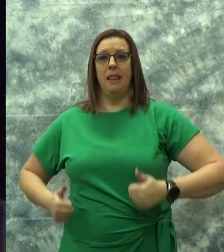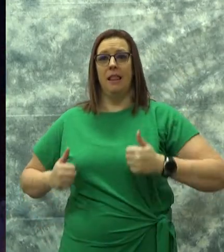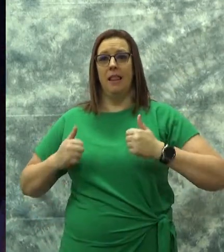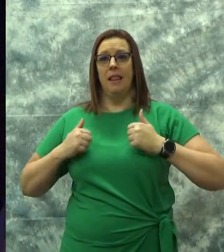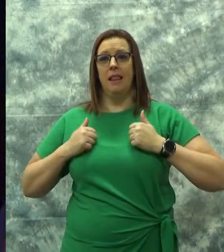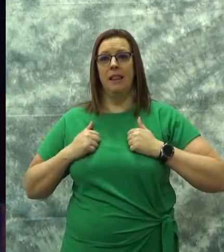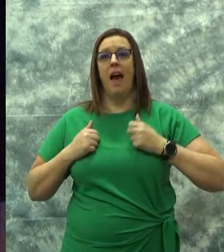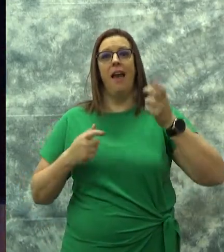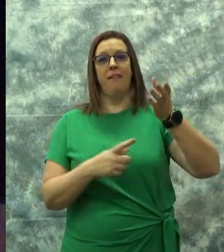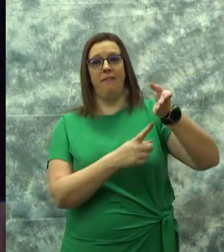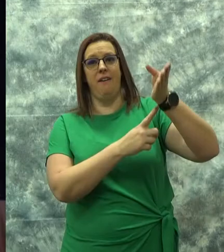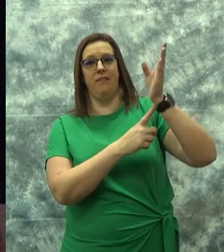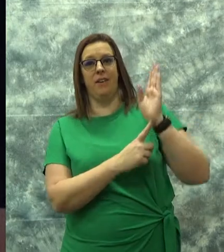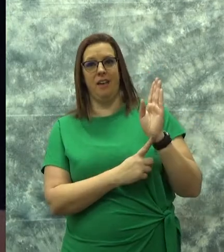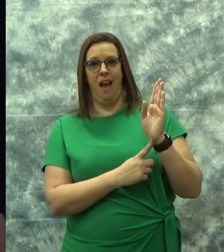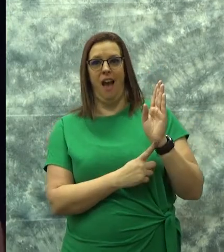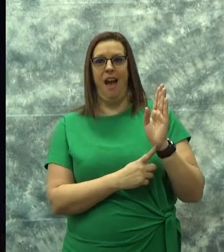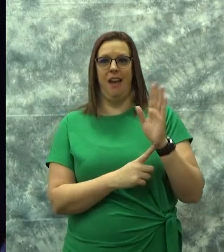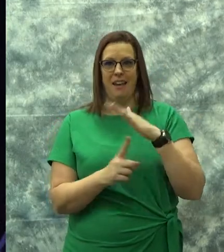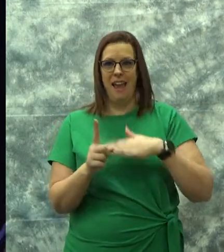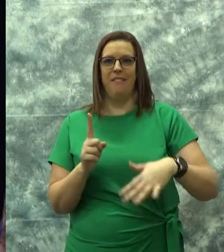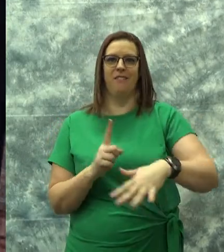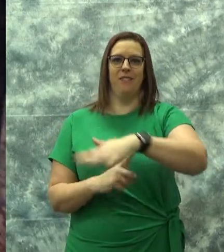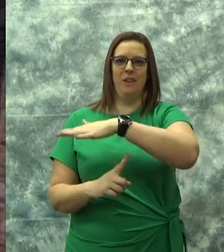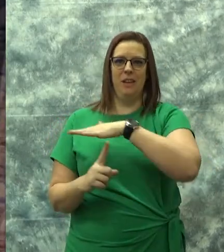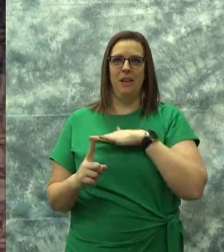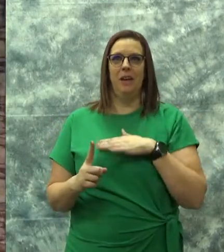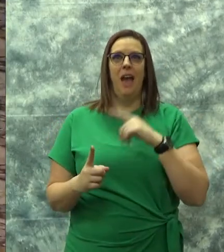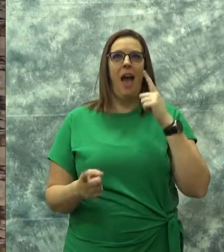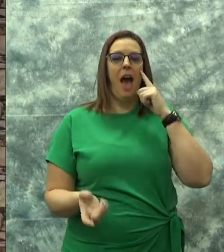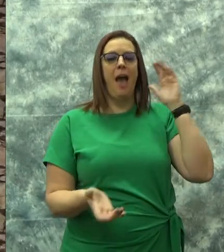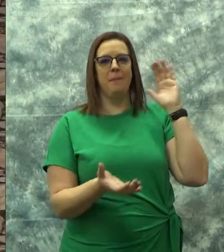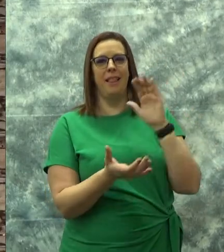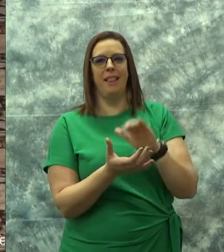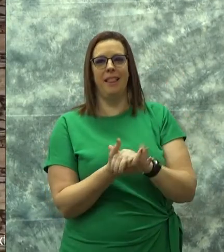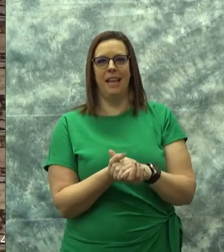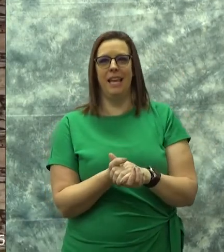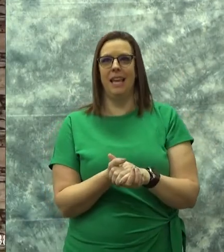expanding. Life of all is God in every way.